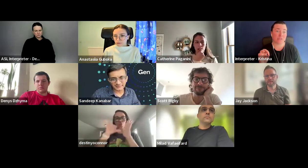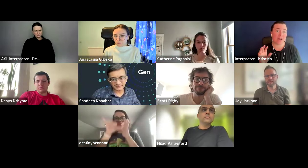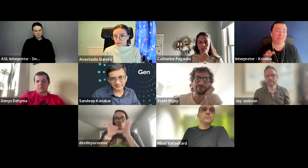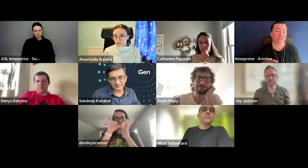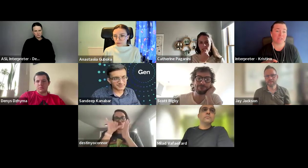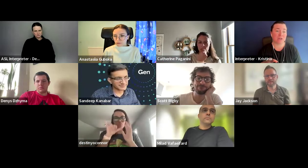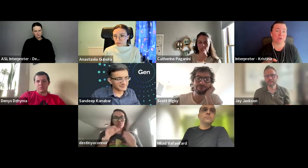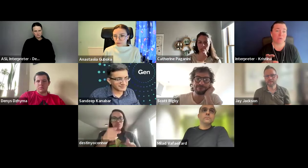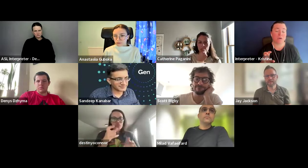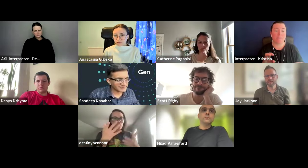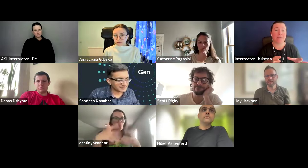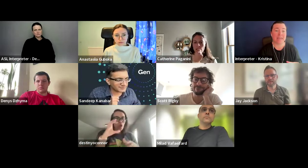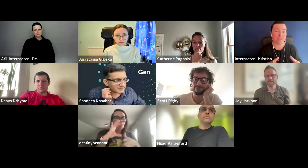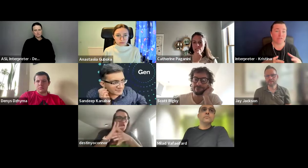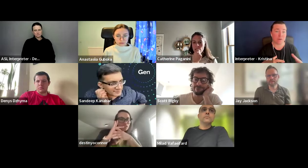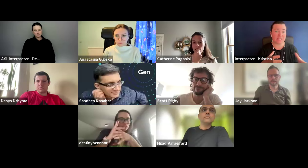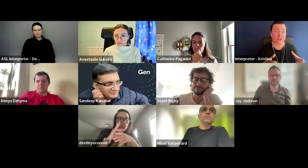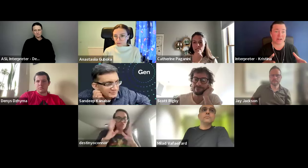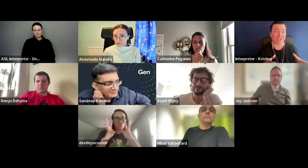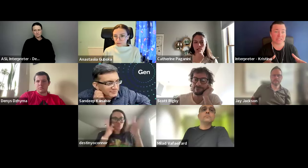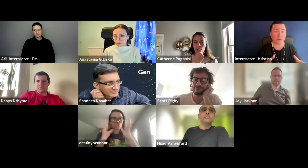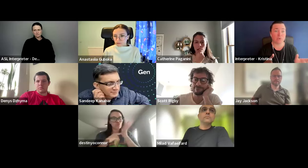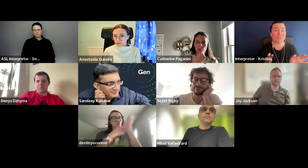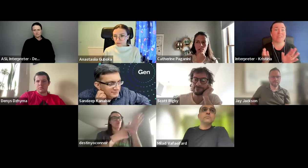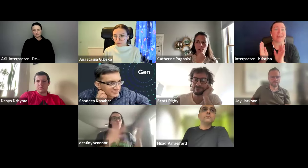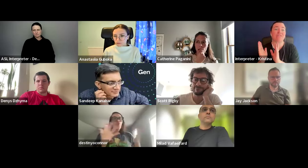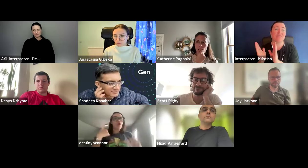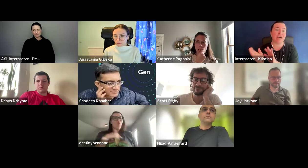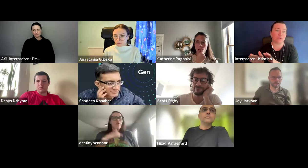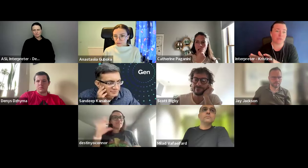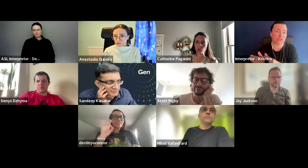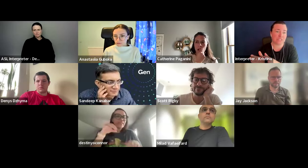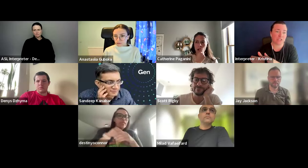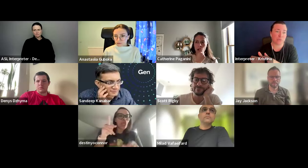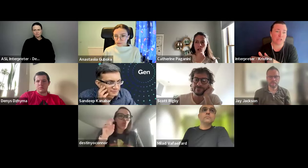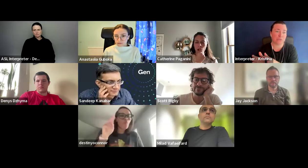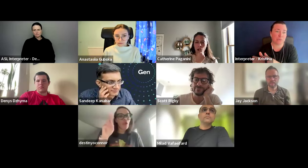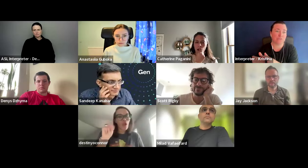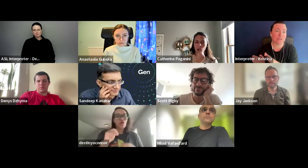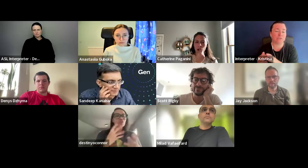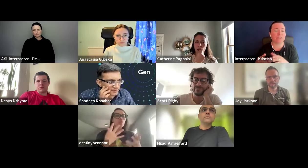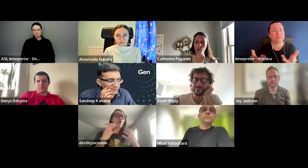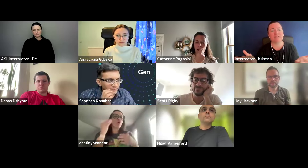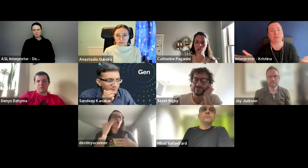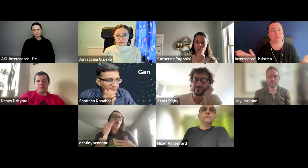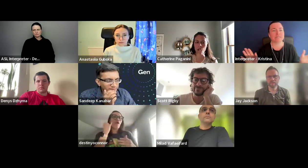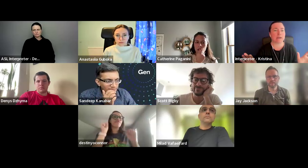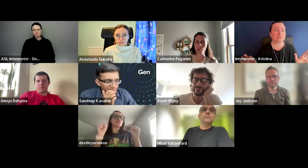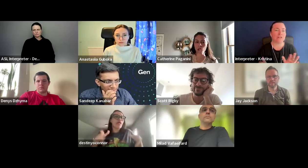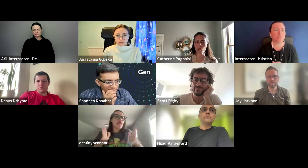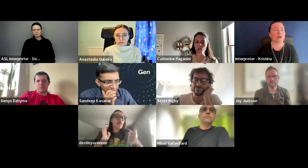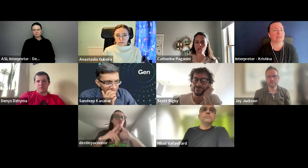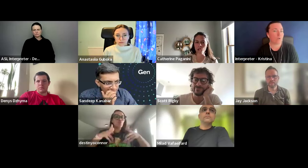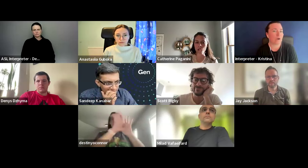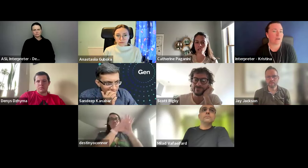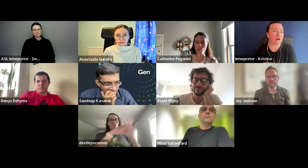allowed to have a video made from the interactions at the booth and then have that turned into a YouTube video to give people a